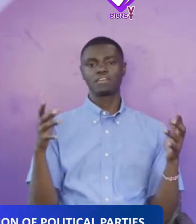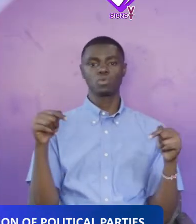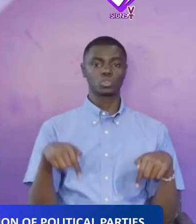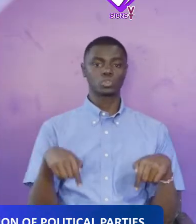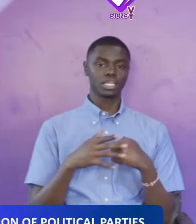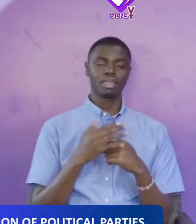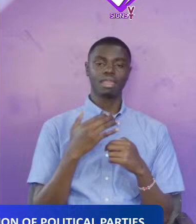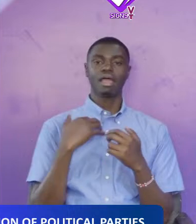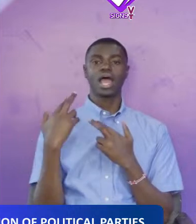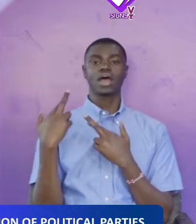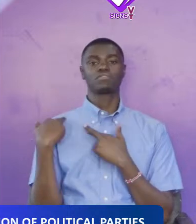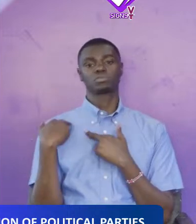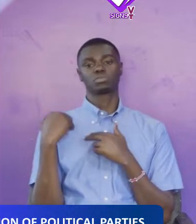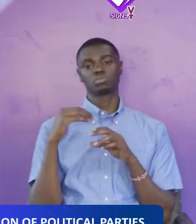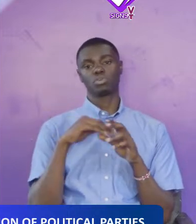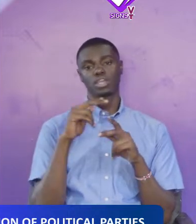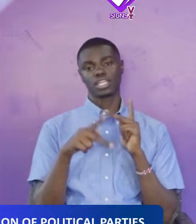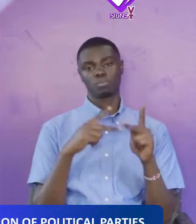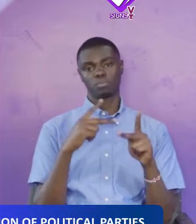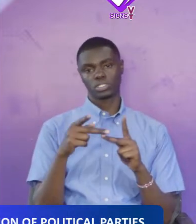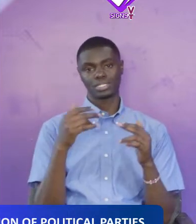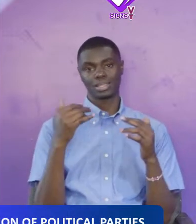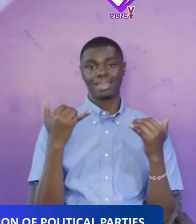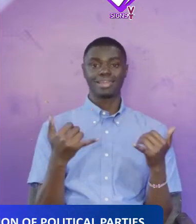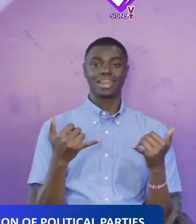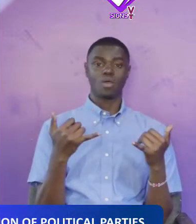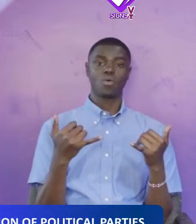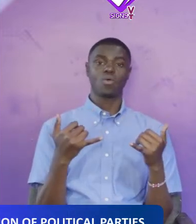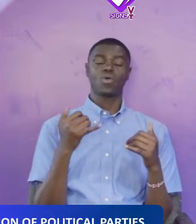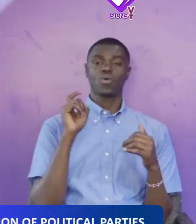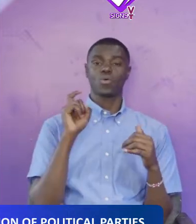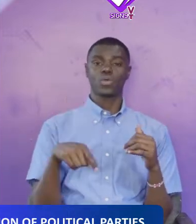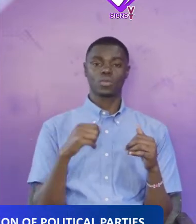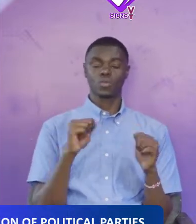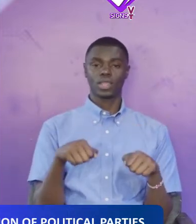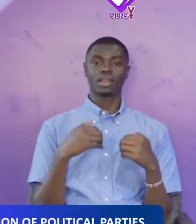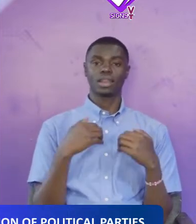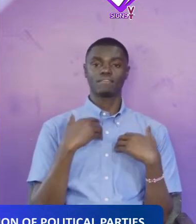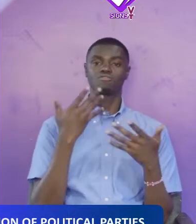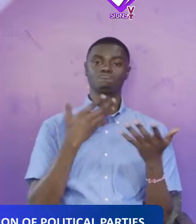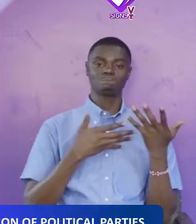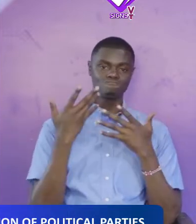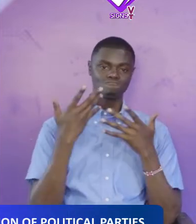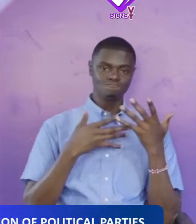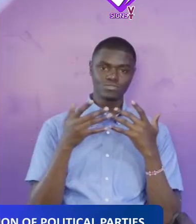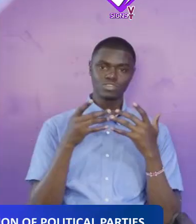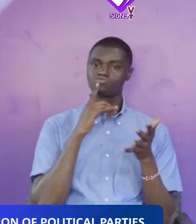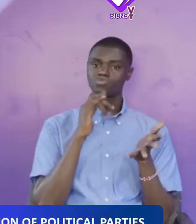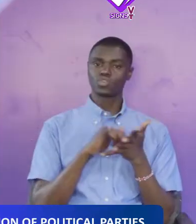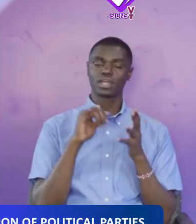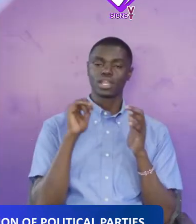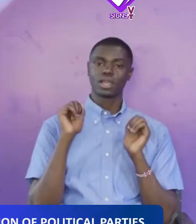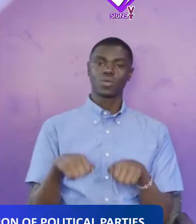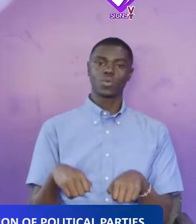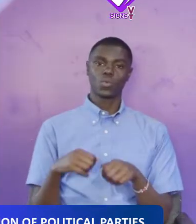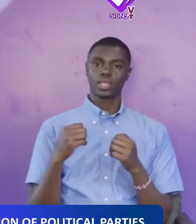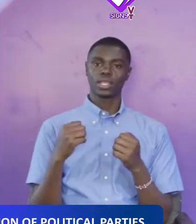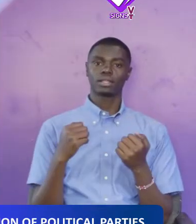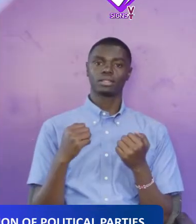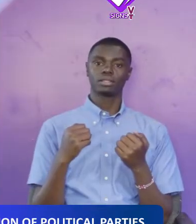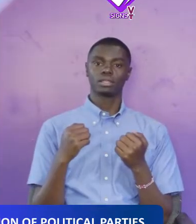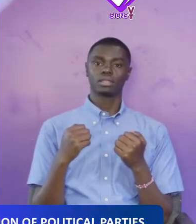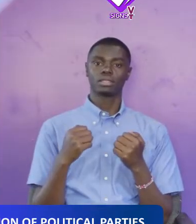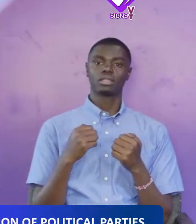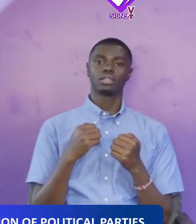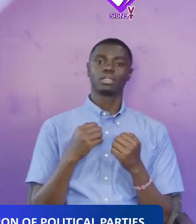have a role in this process, so that now we may have that discussion round table, so that we can be able to deal